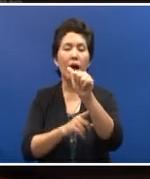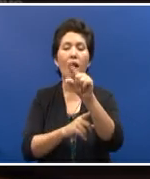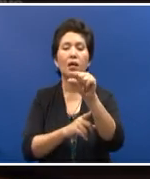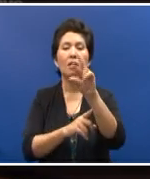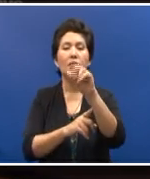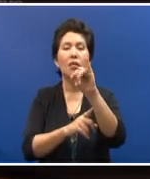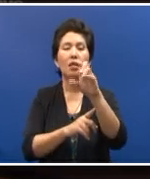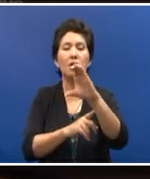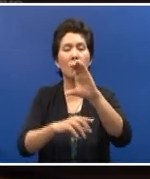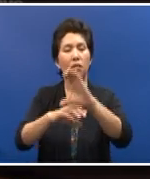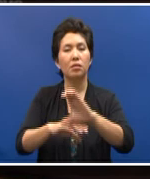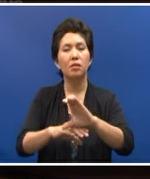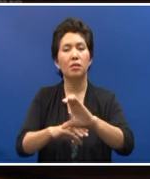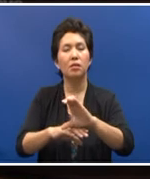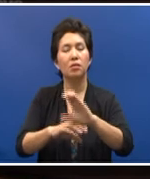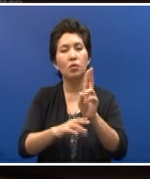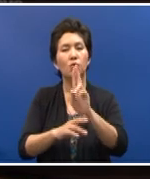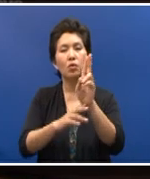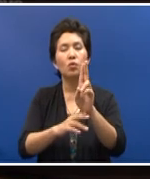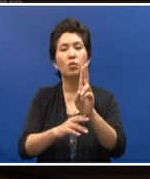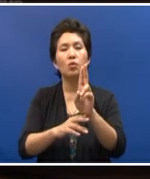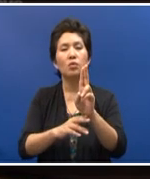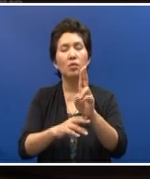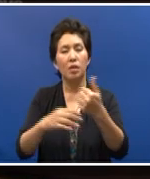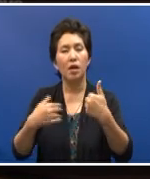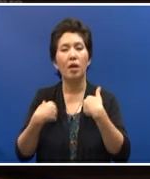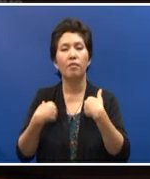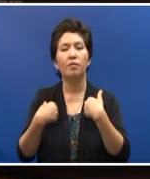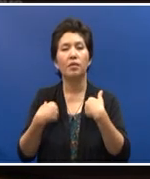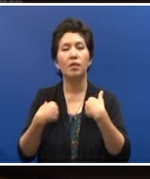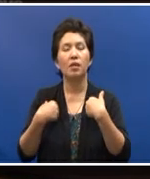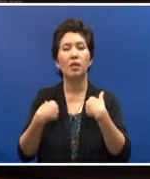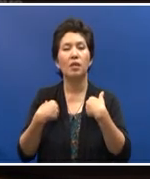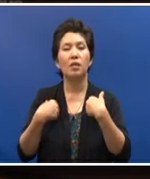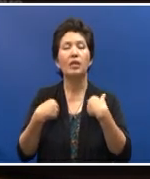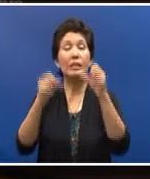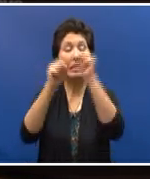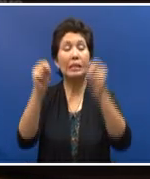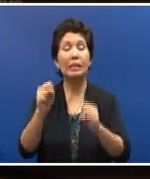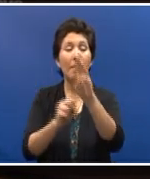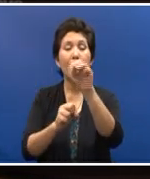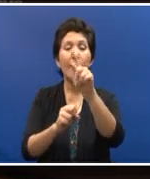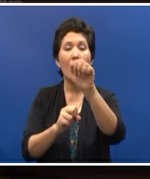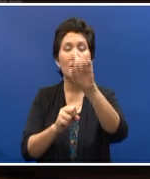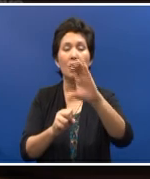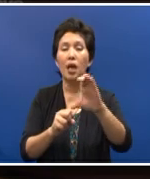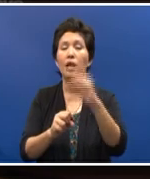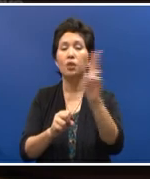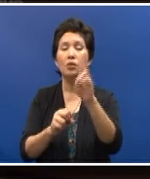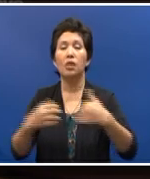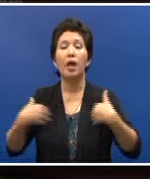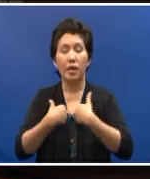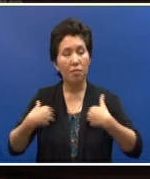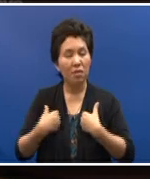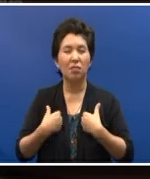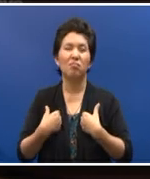agriculture will use they have the systematic devices, okay, and they use the animals